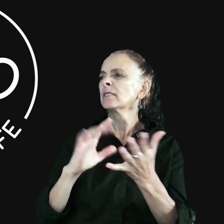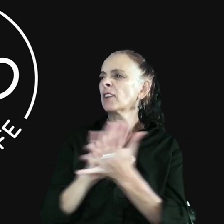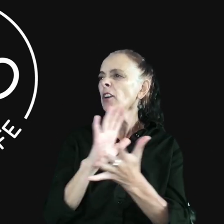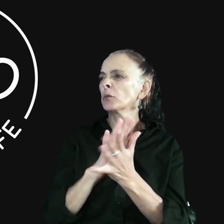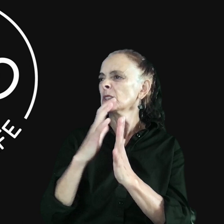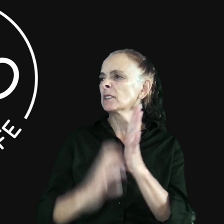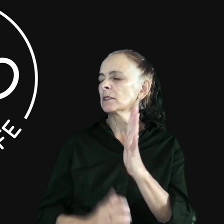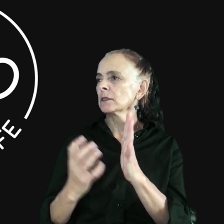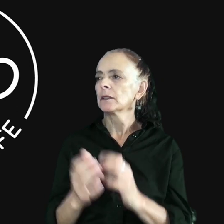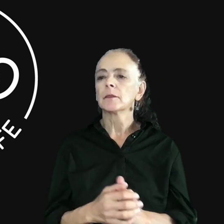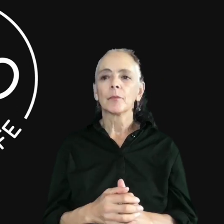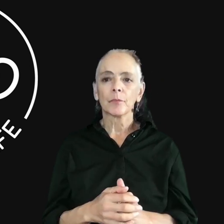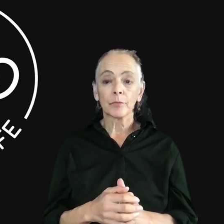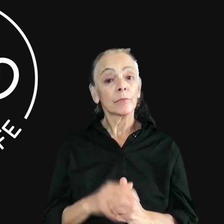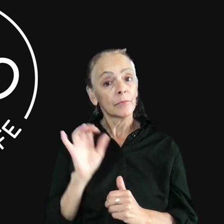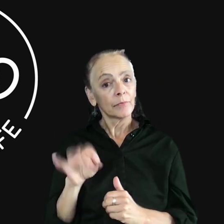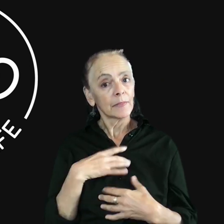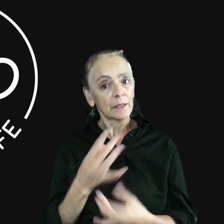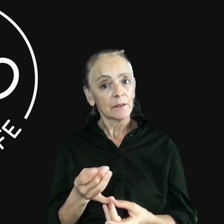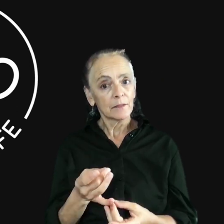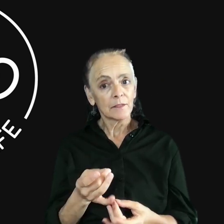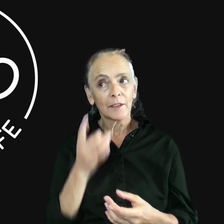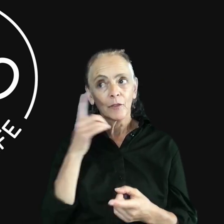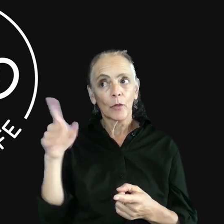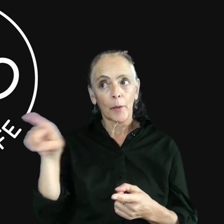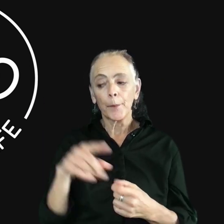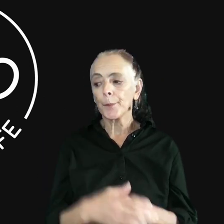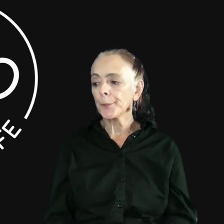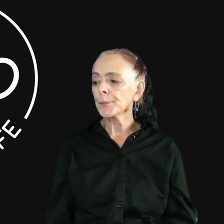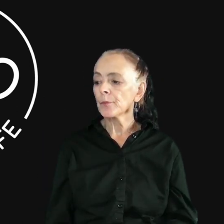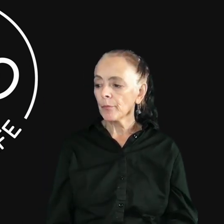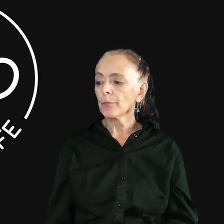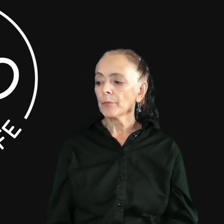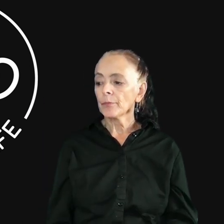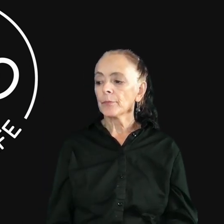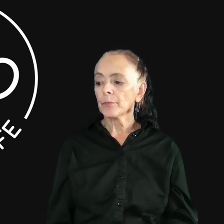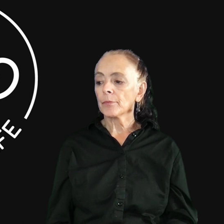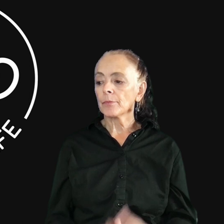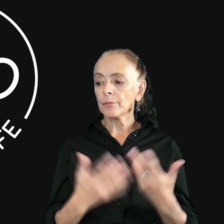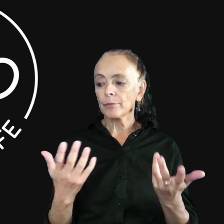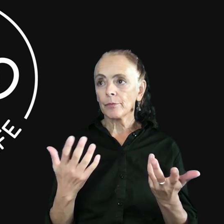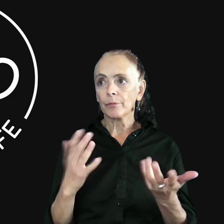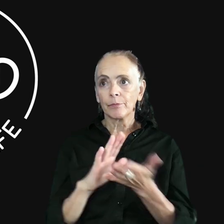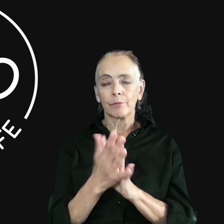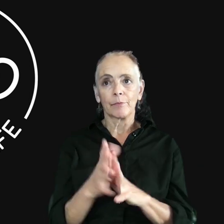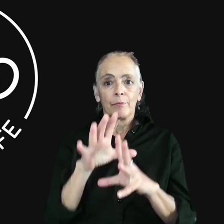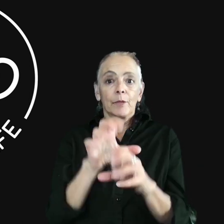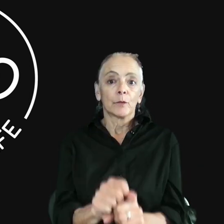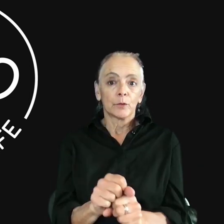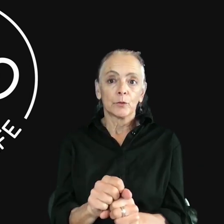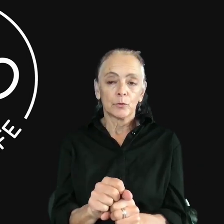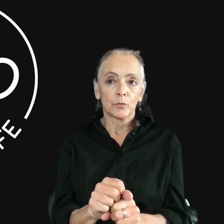so i think that was something that was kind of interesting for a lot of them is just how a custom we've all had to become to